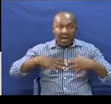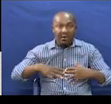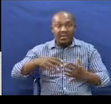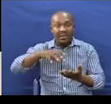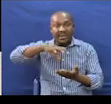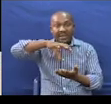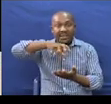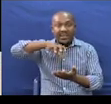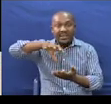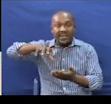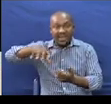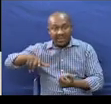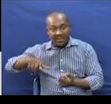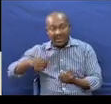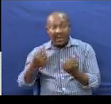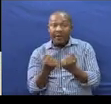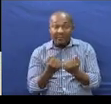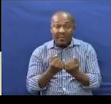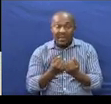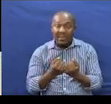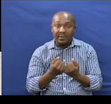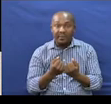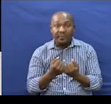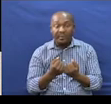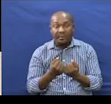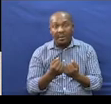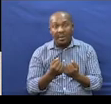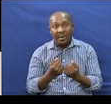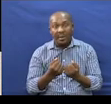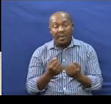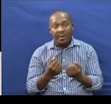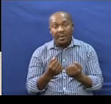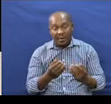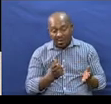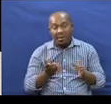infant mortality rate. So are those children, those babies,